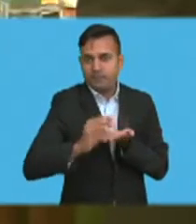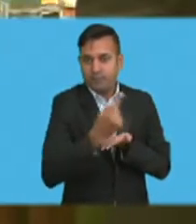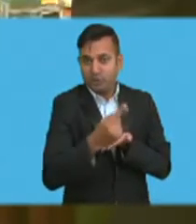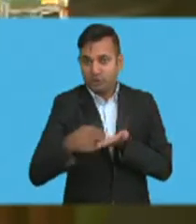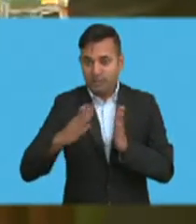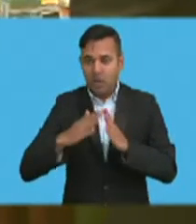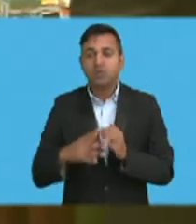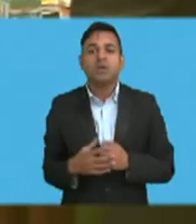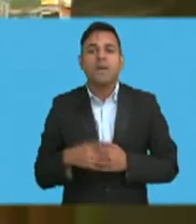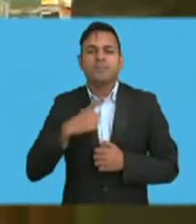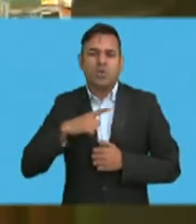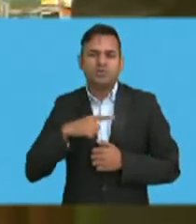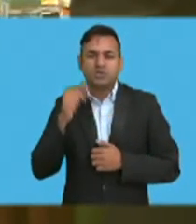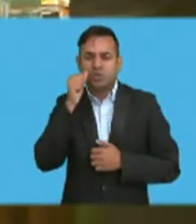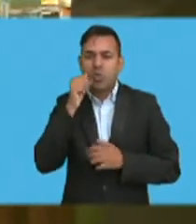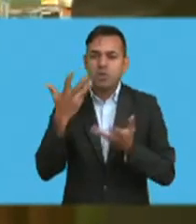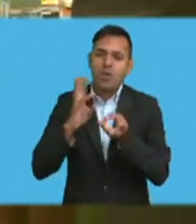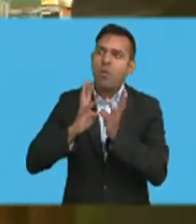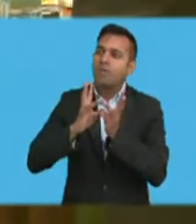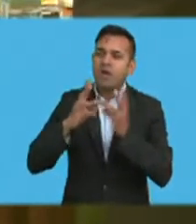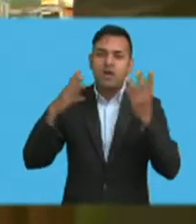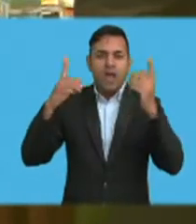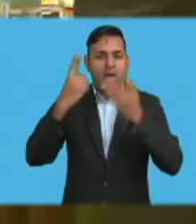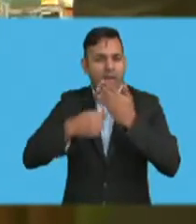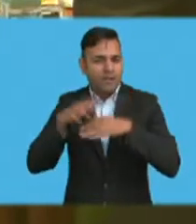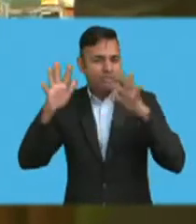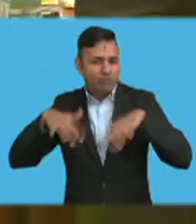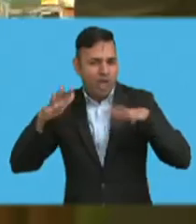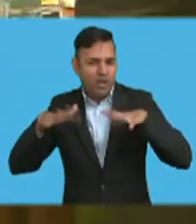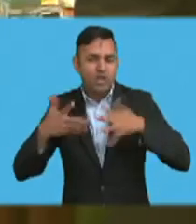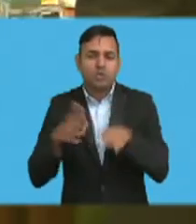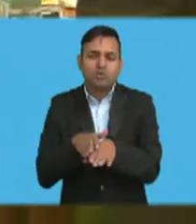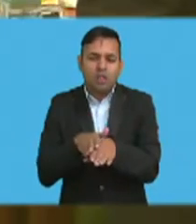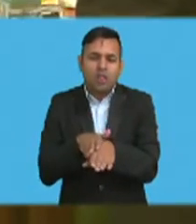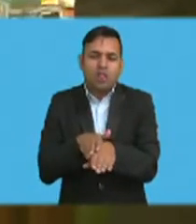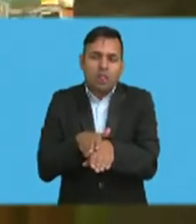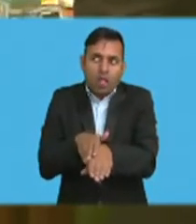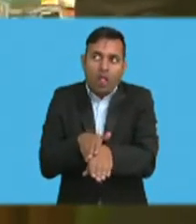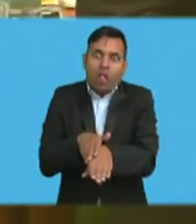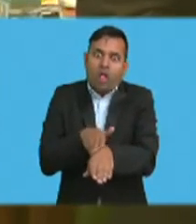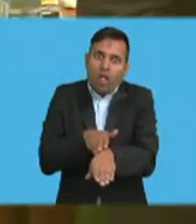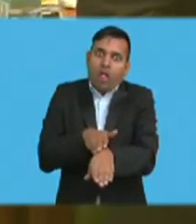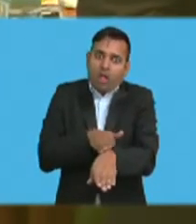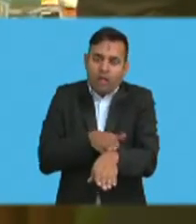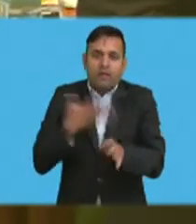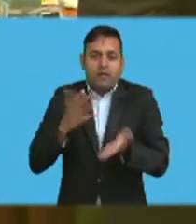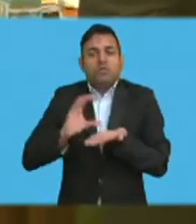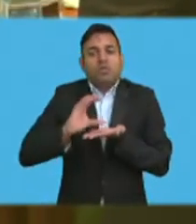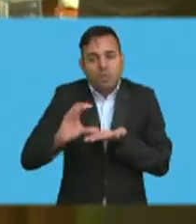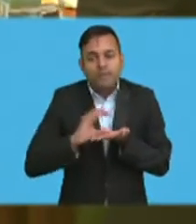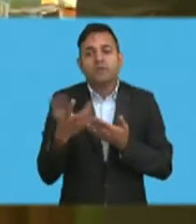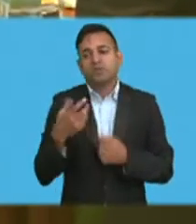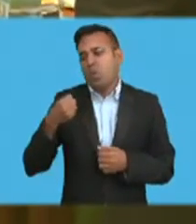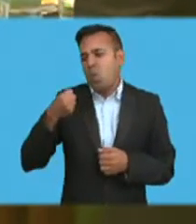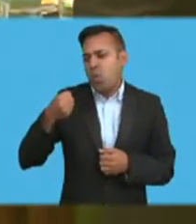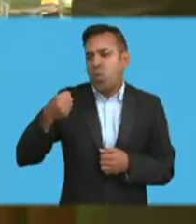again, contractors saying that, this hasn't been done well, etc. We don't want the work to be hampered by the weather condition, so we decided that if the weather is